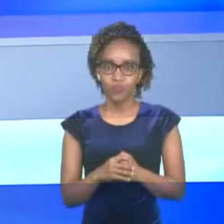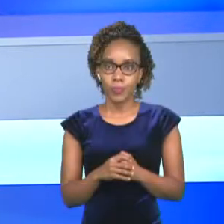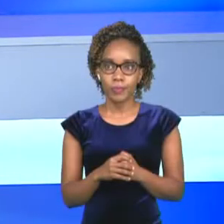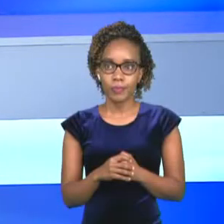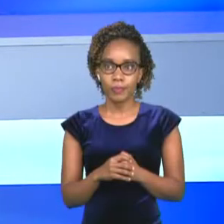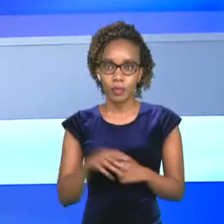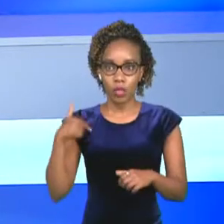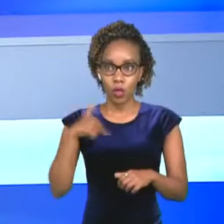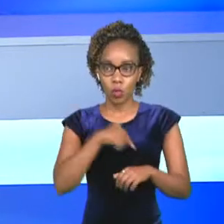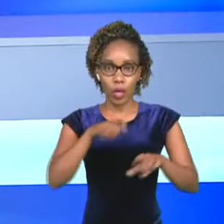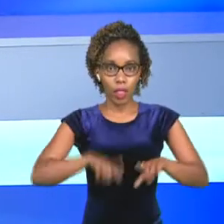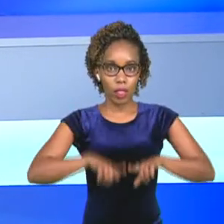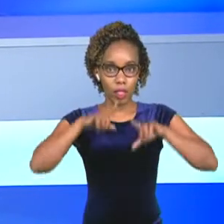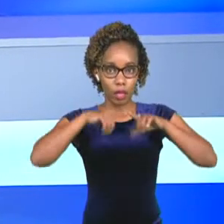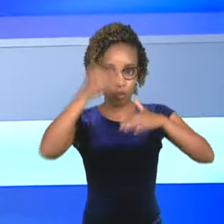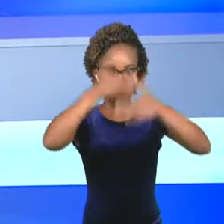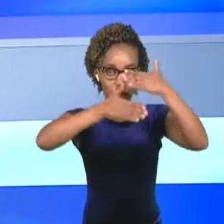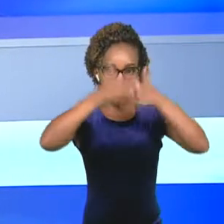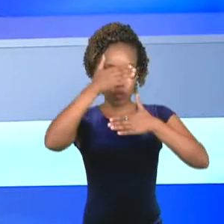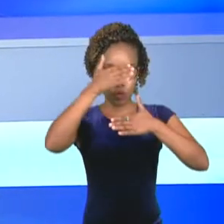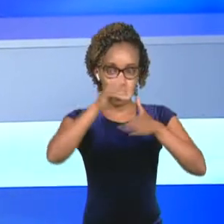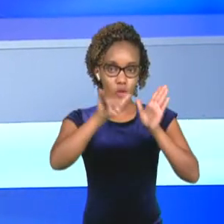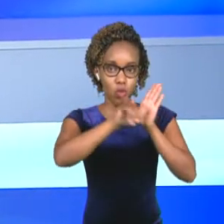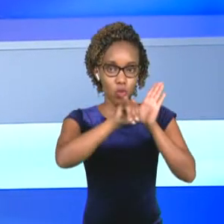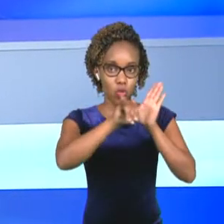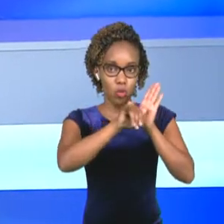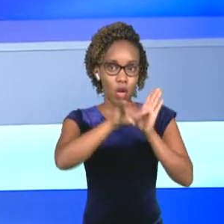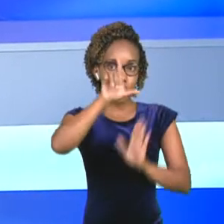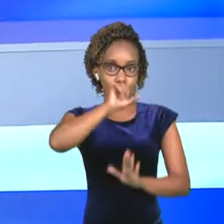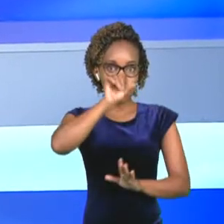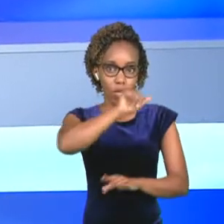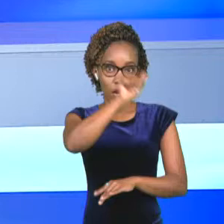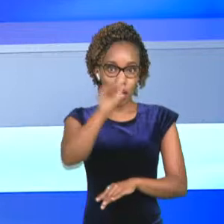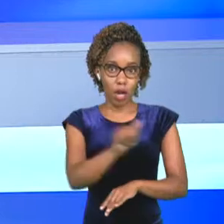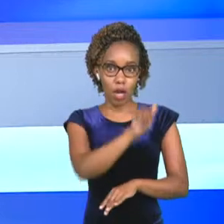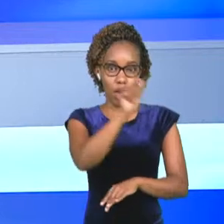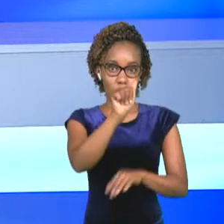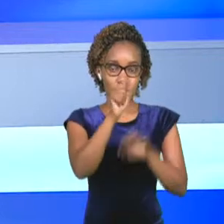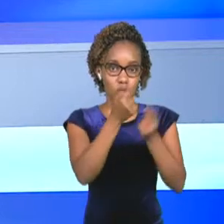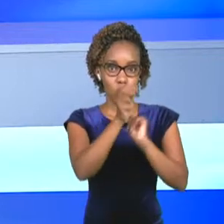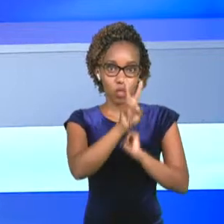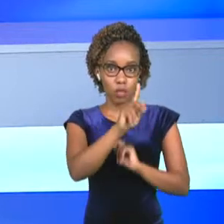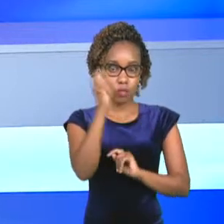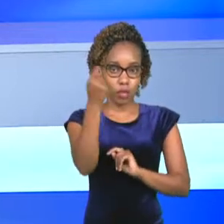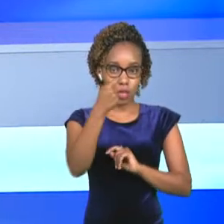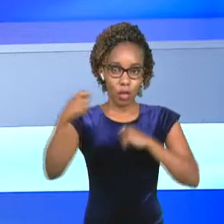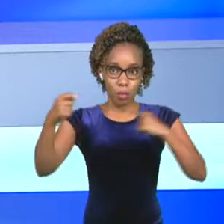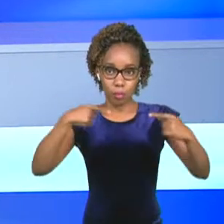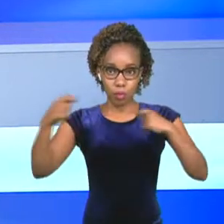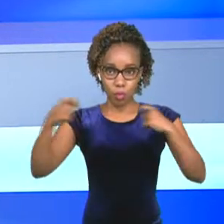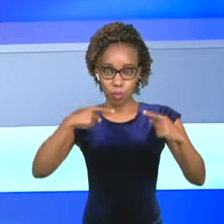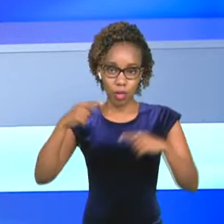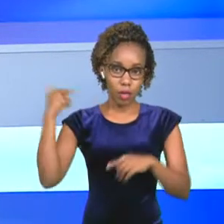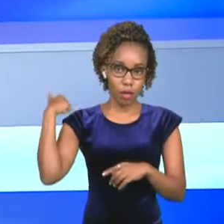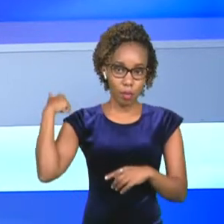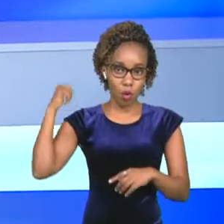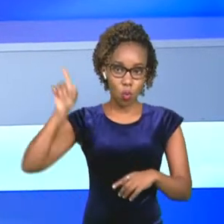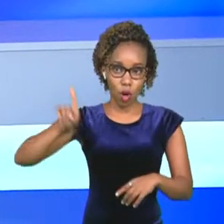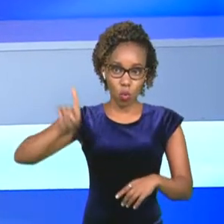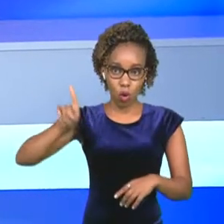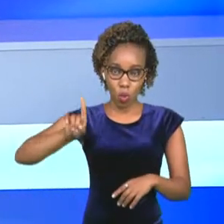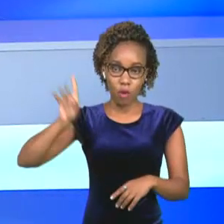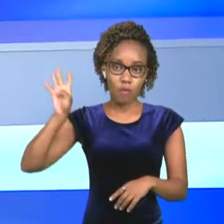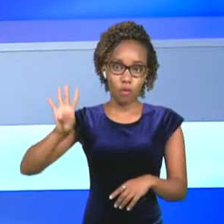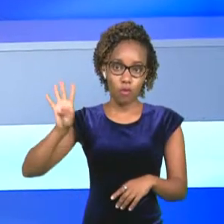Well, we are live on Facebook, YouTube and Twitter at Switch TV Kenya. Send your feedback to SMS 111 and at